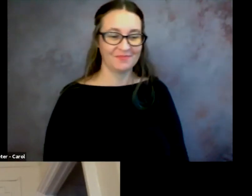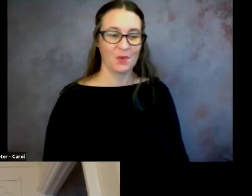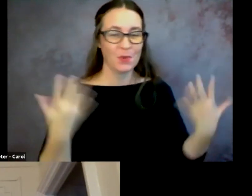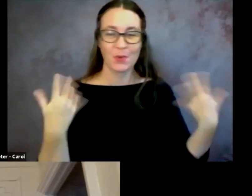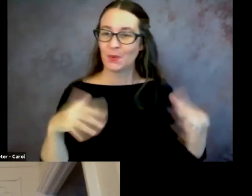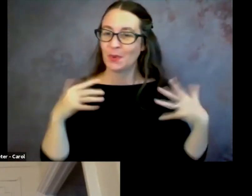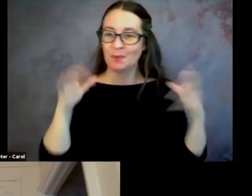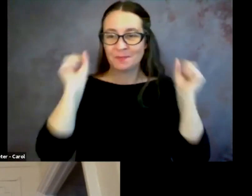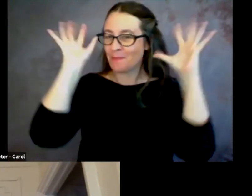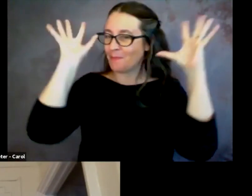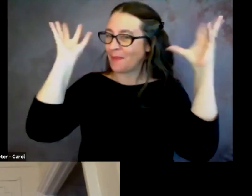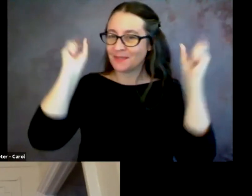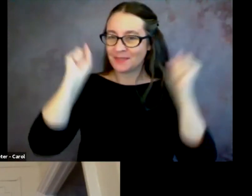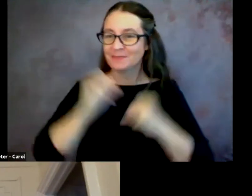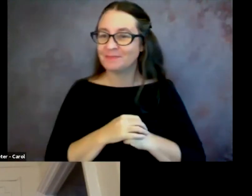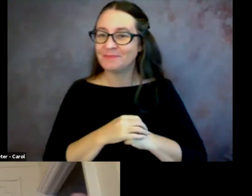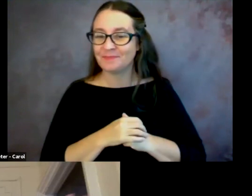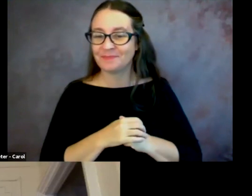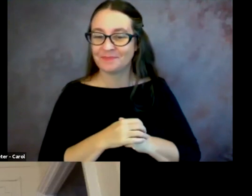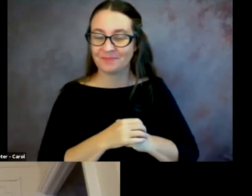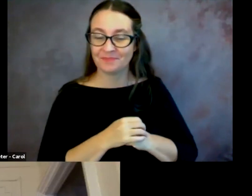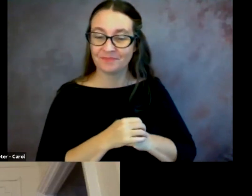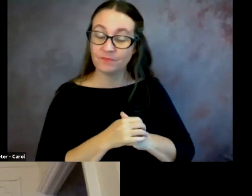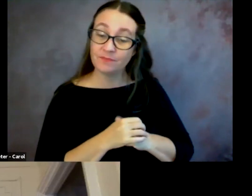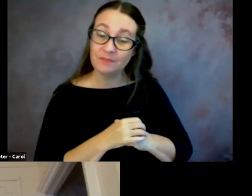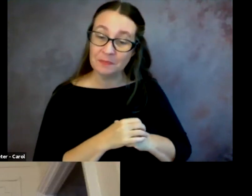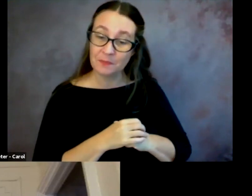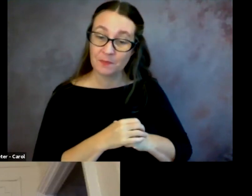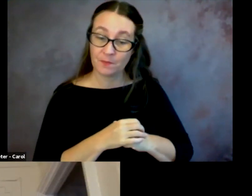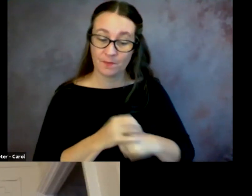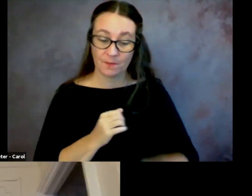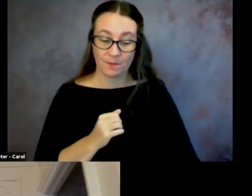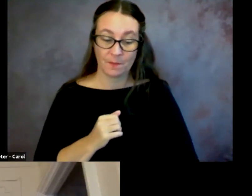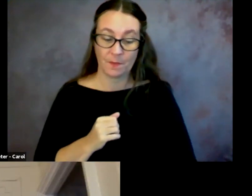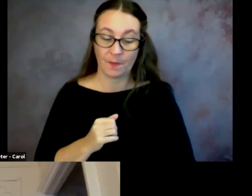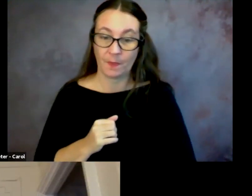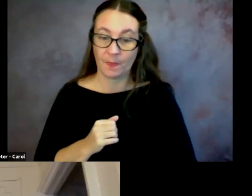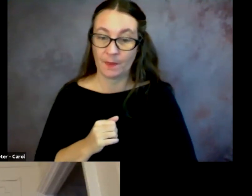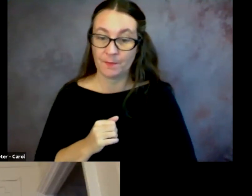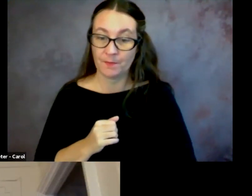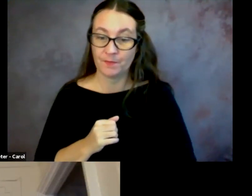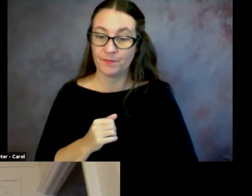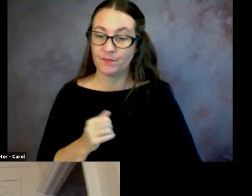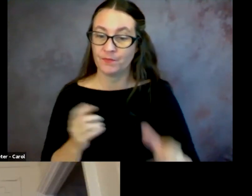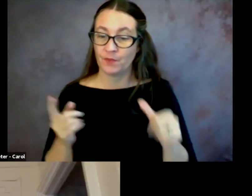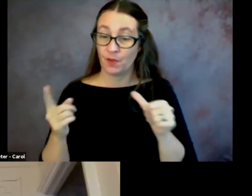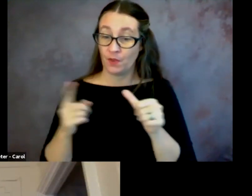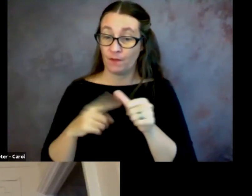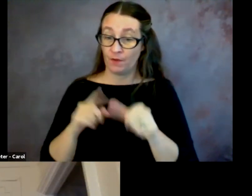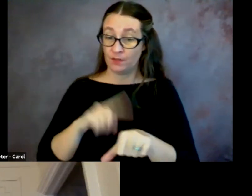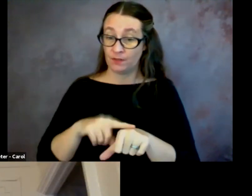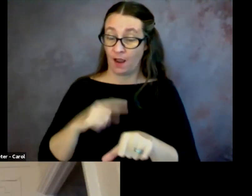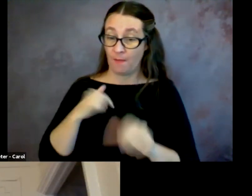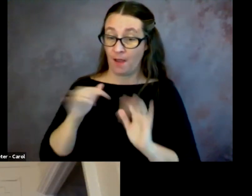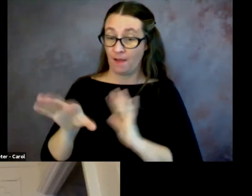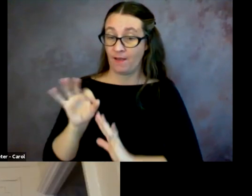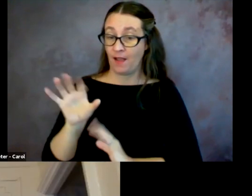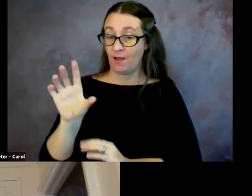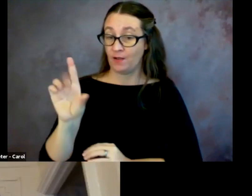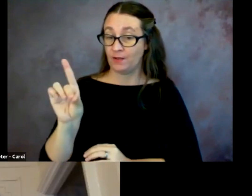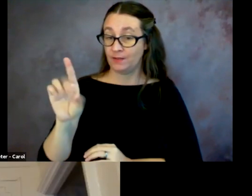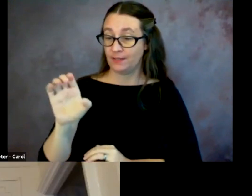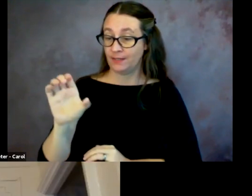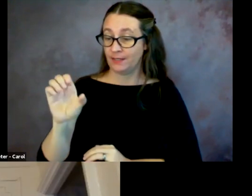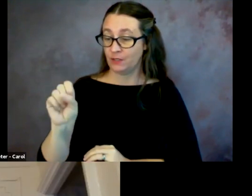mind. The first time I discovered Descript, and then I found out about Kapwing, it was like another